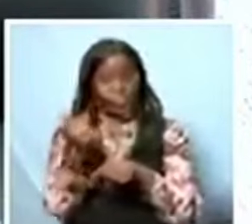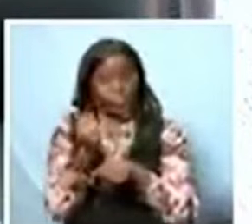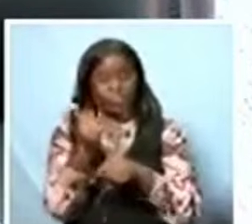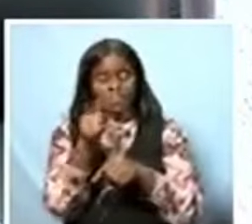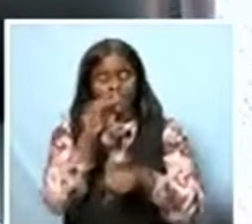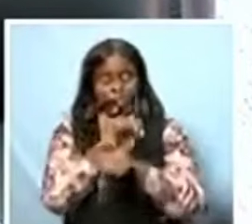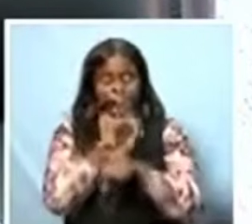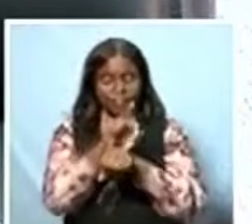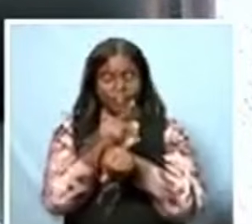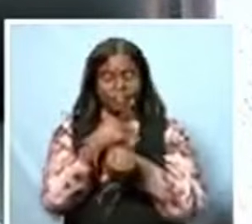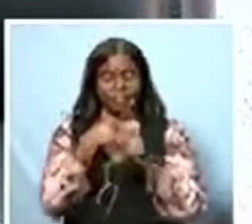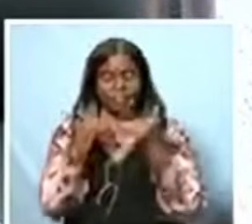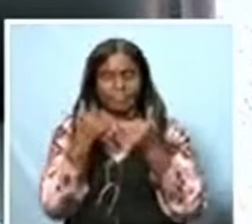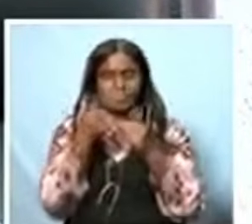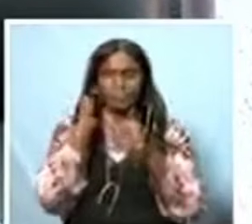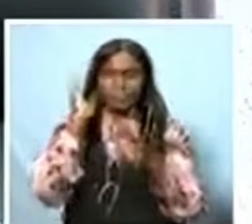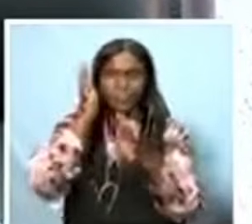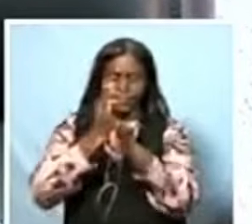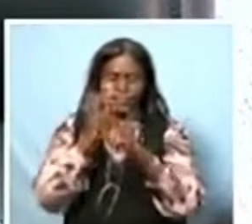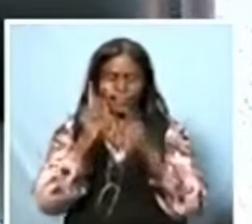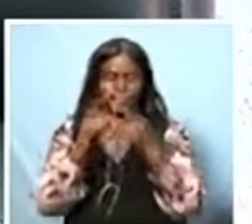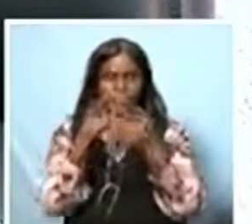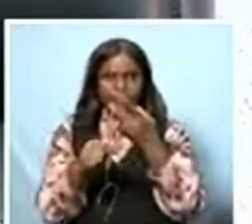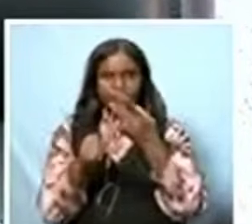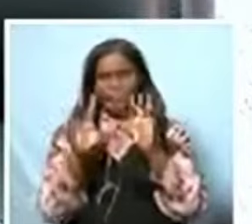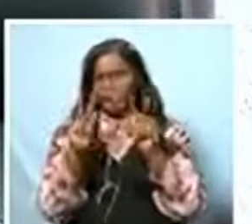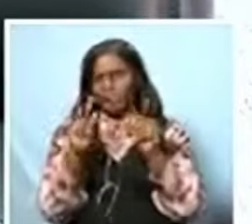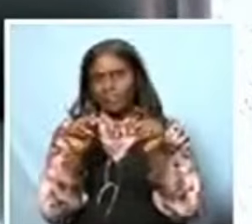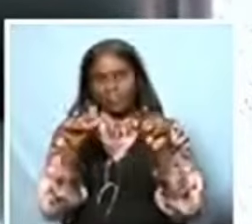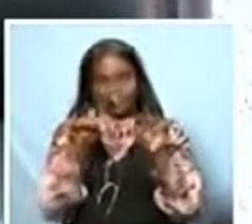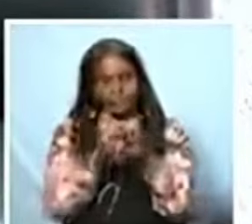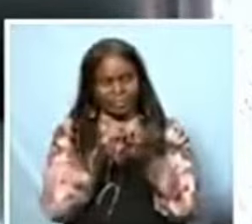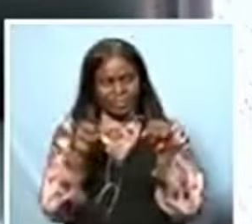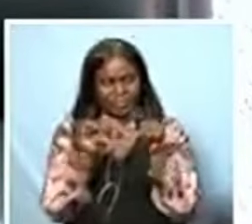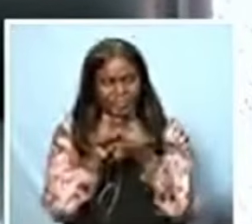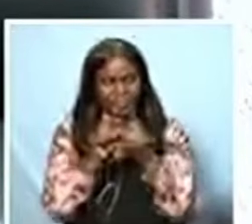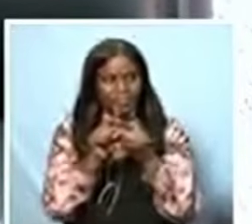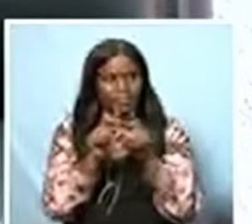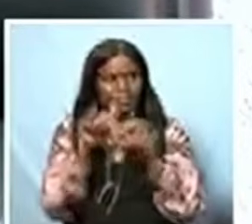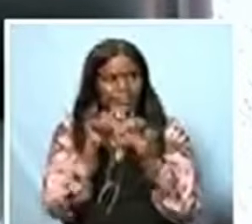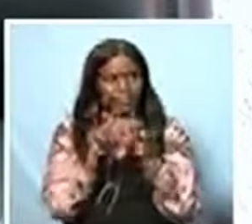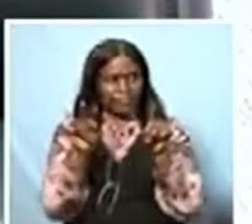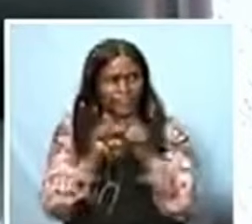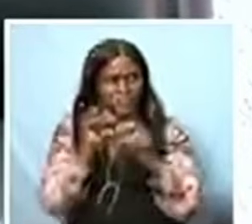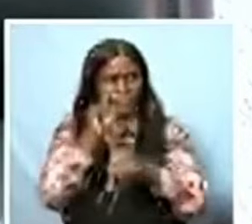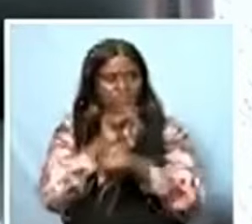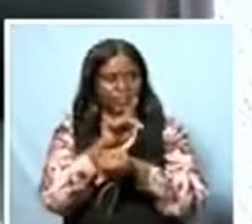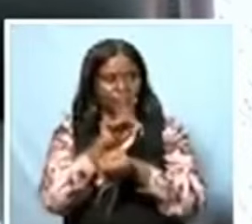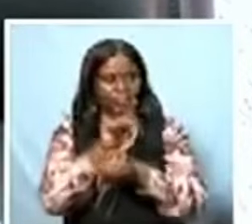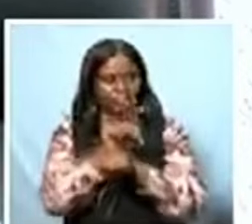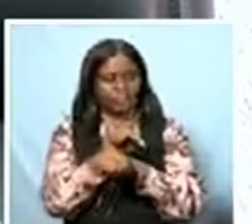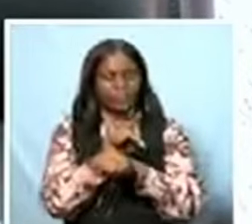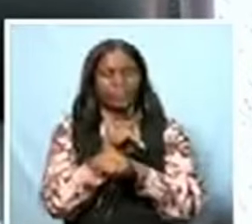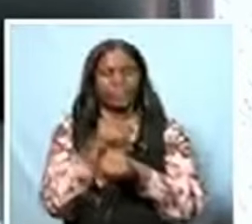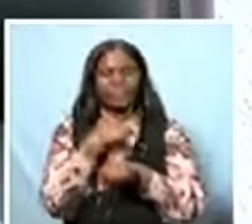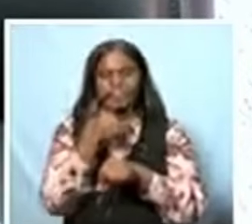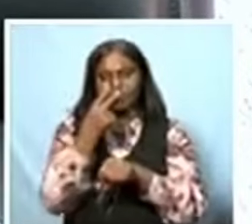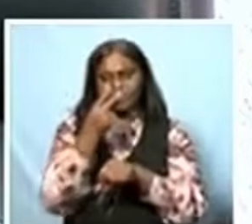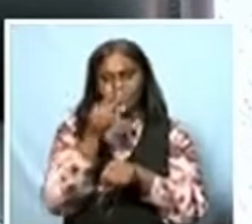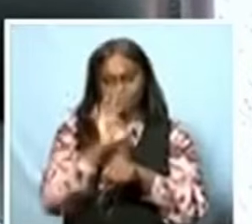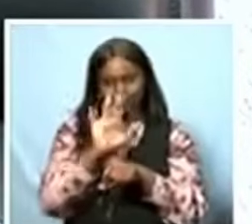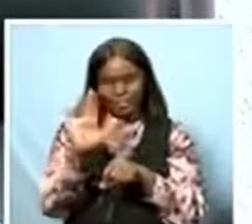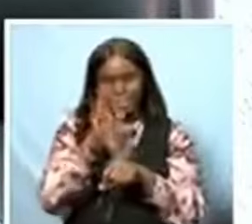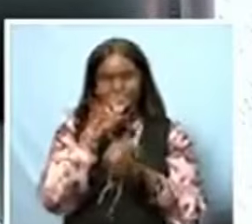Chair, allow me to direct it to... Maybe on the same, before you come, on the same project, I was looking at